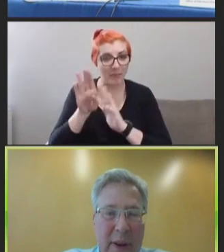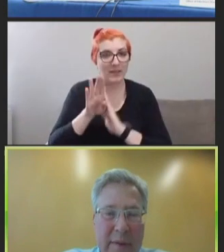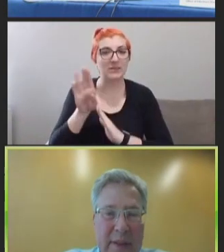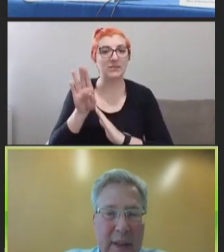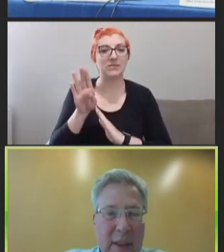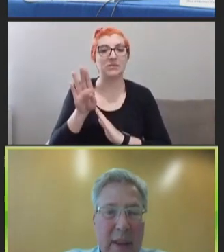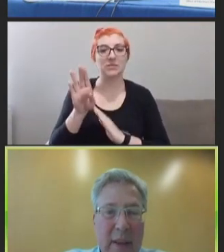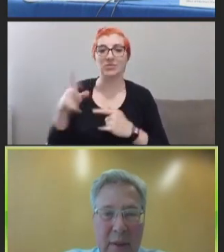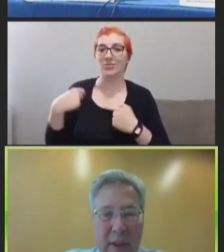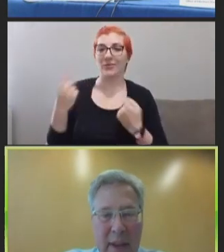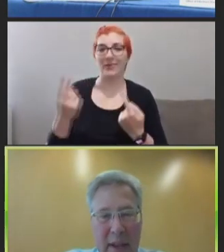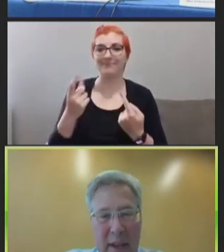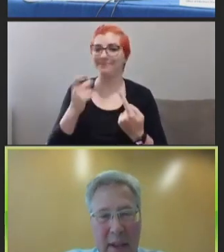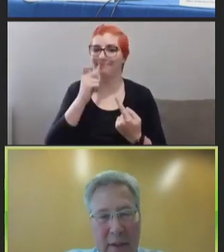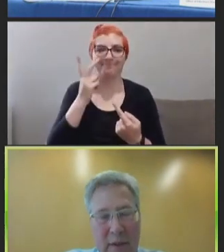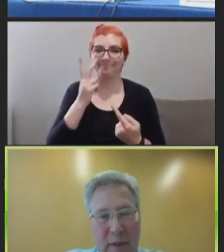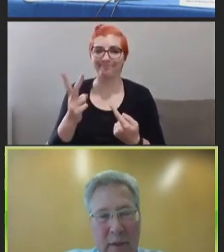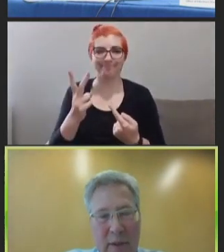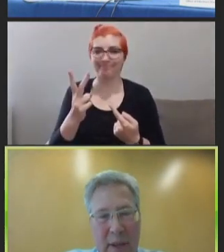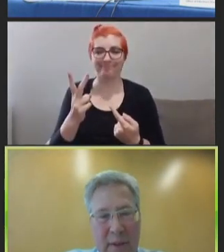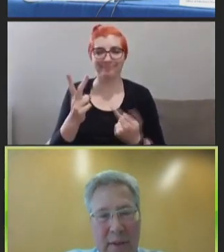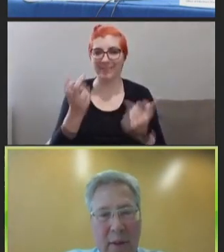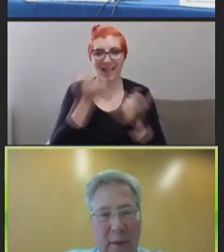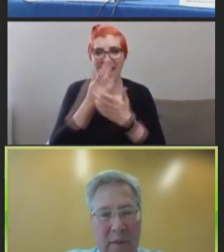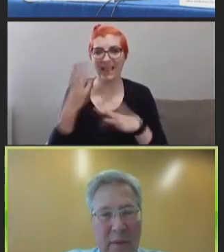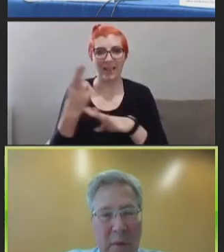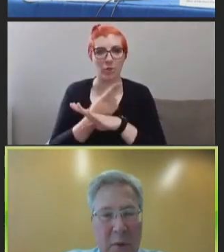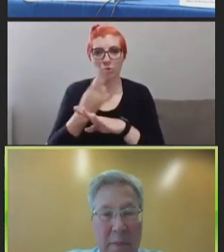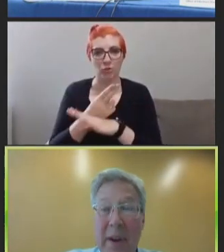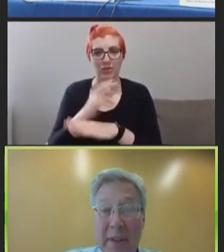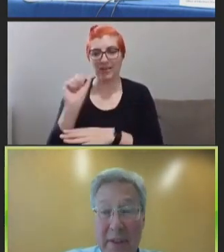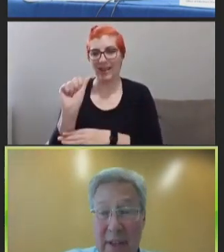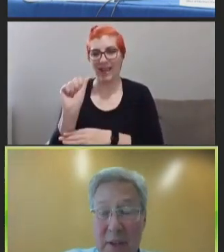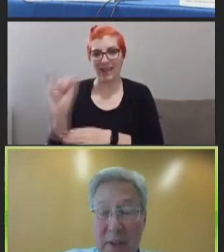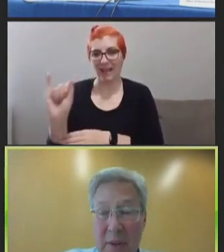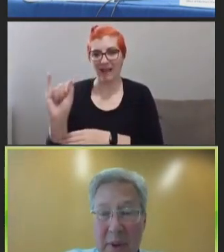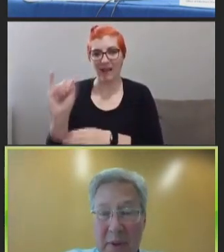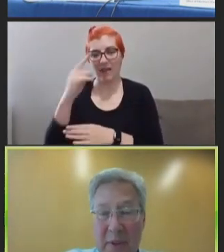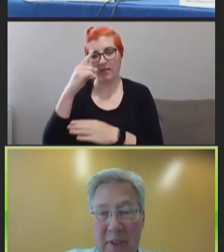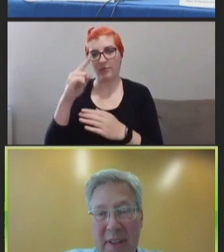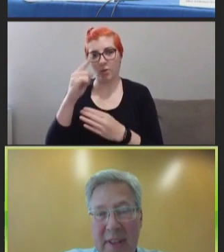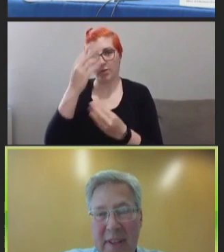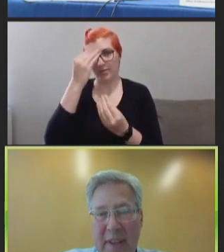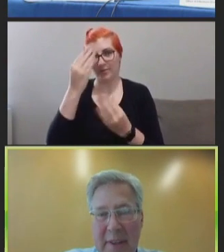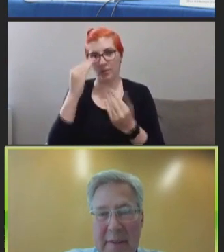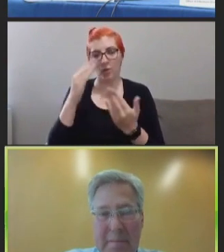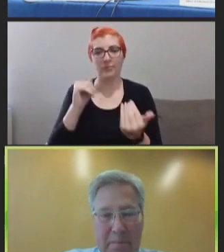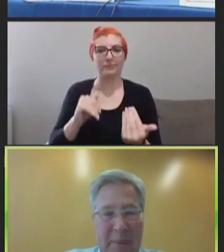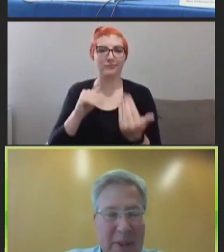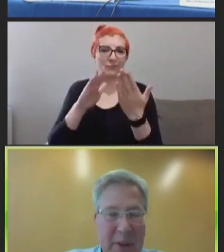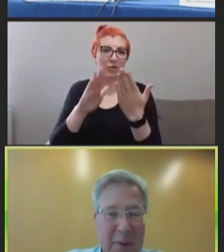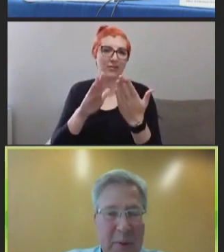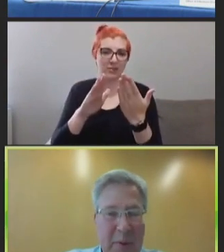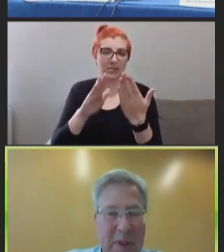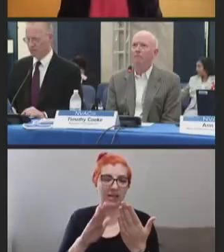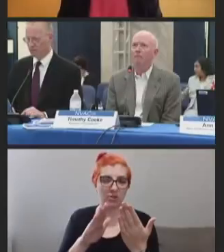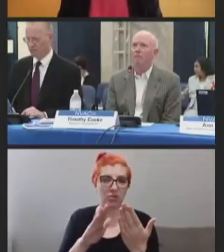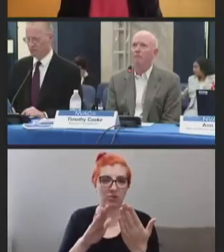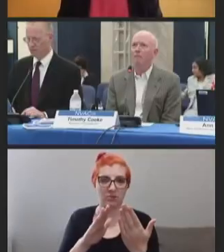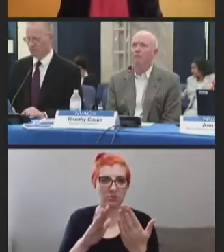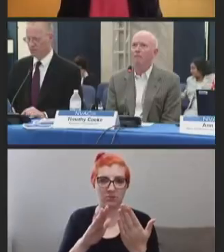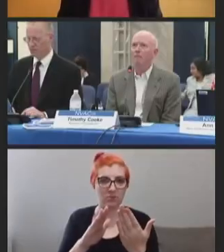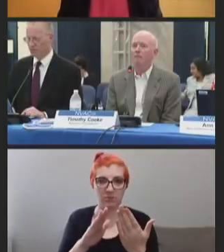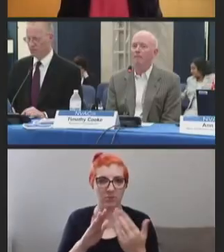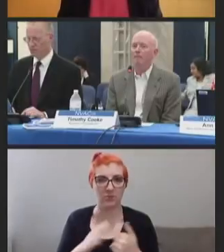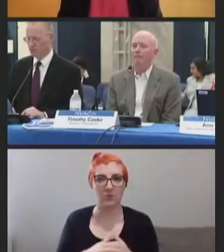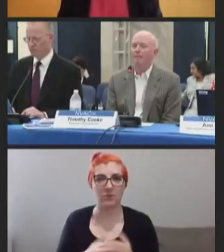so far I haven't seen anything looking at using it to inform prioritization approaches. So